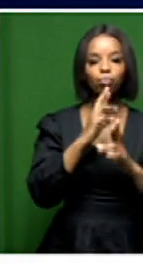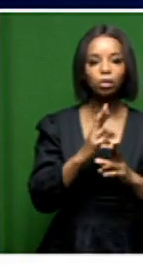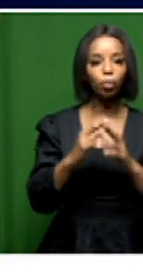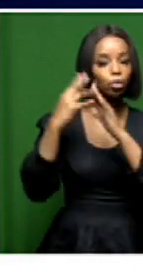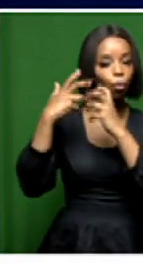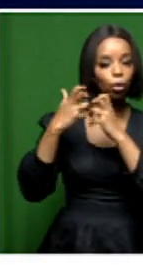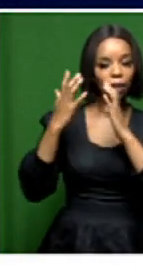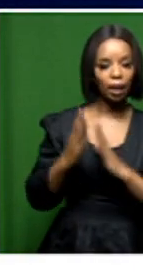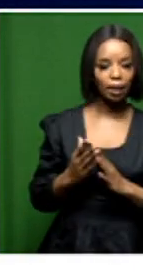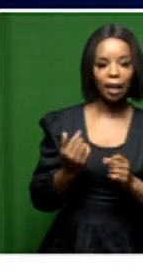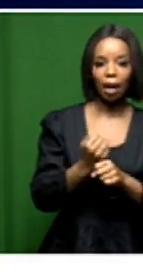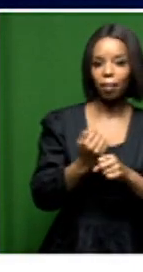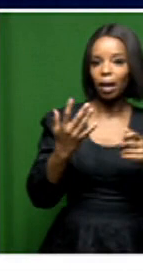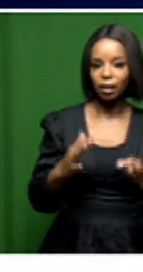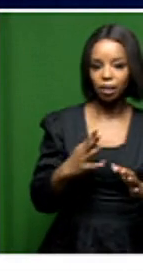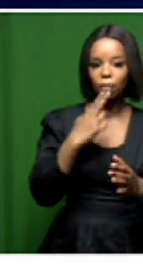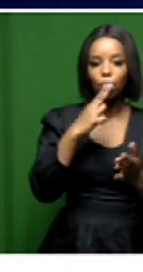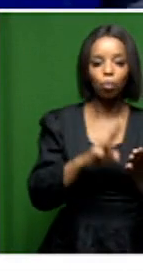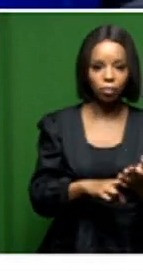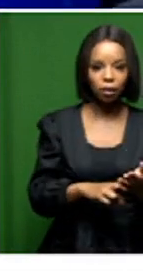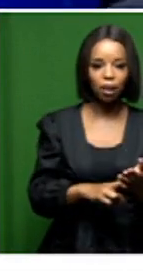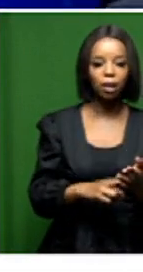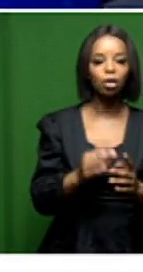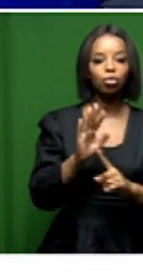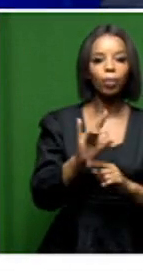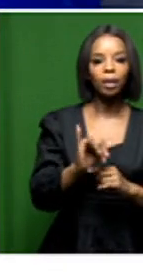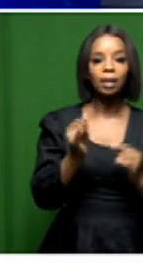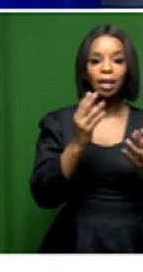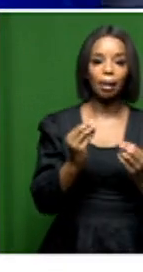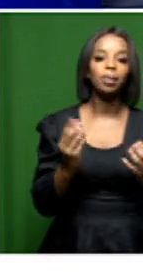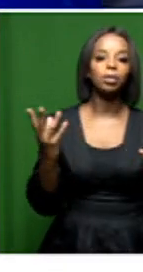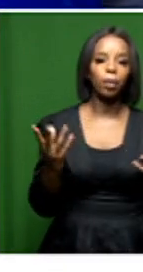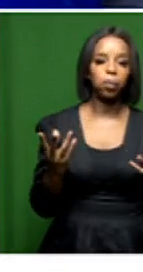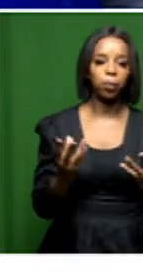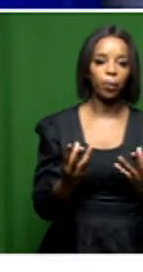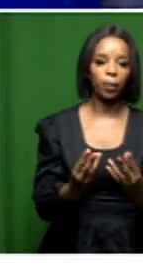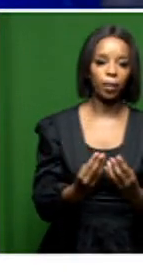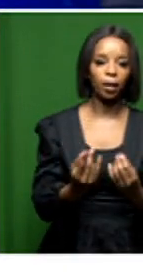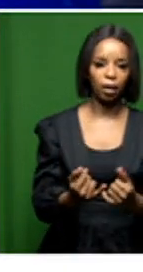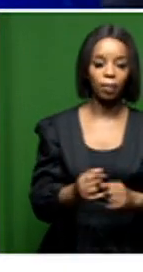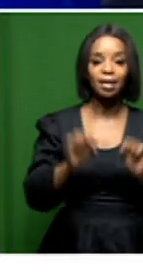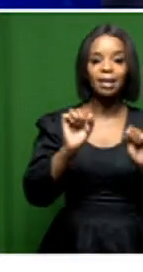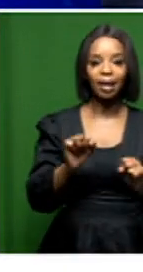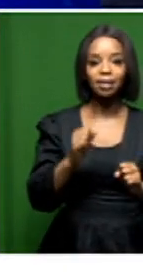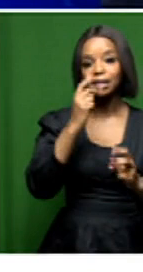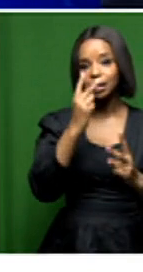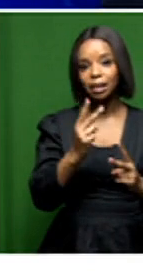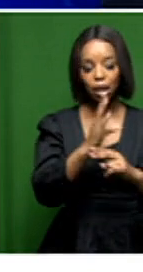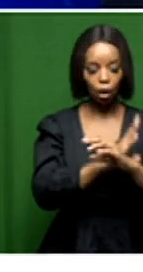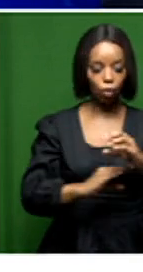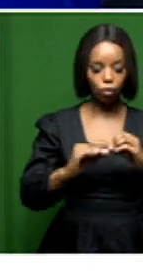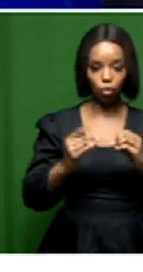amid promising signs that the numbers were trending downwards. Although it's encouraging that Omicron appears to be causing less